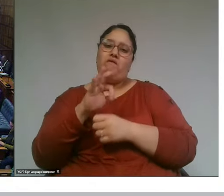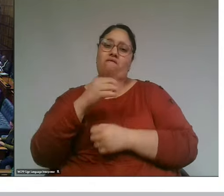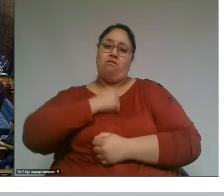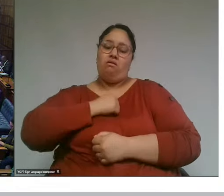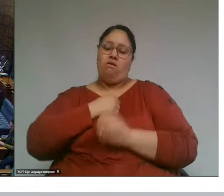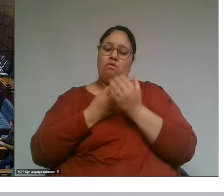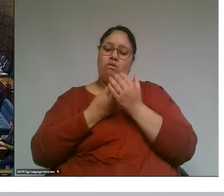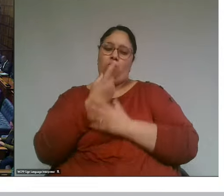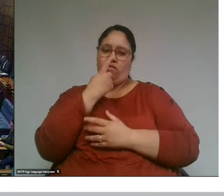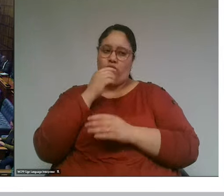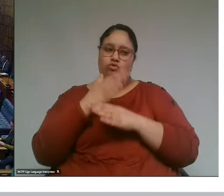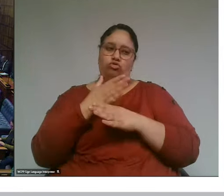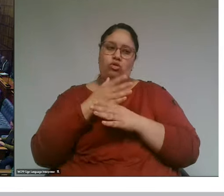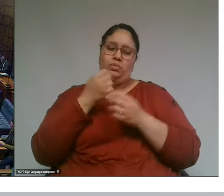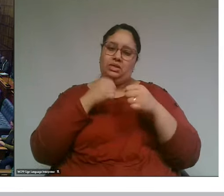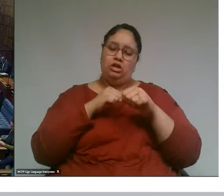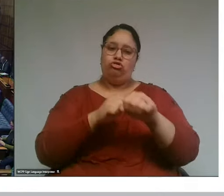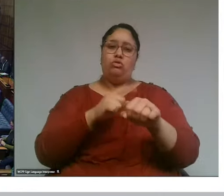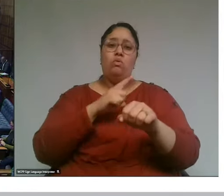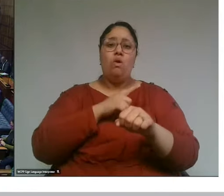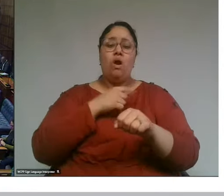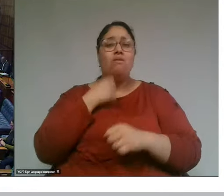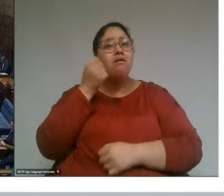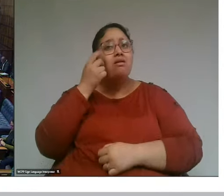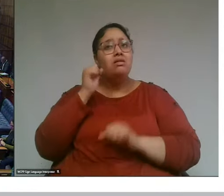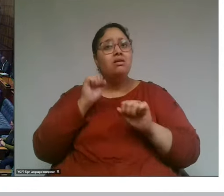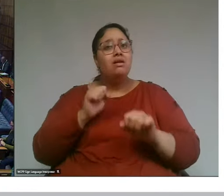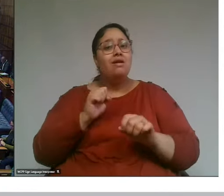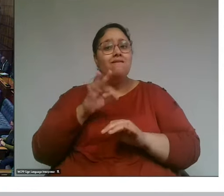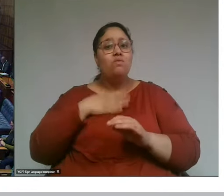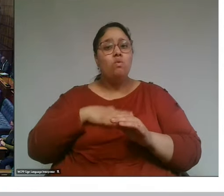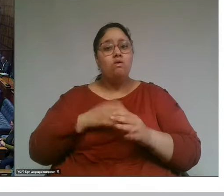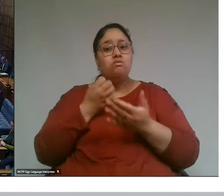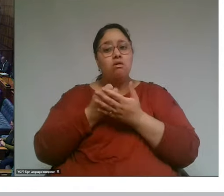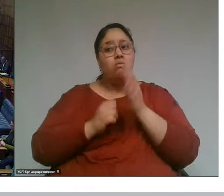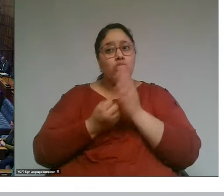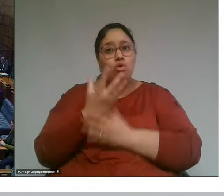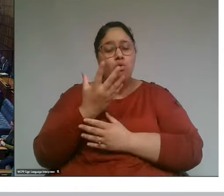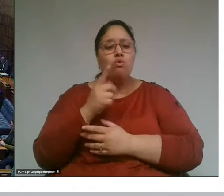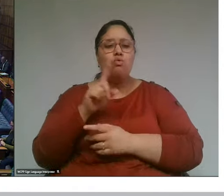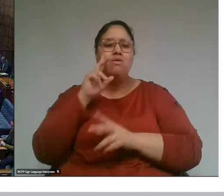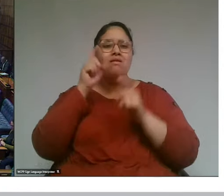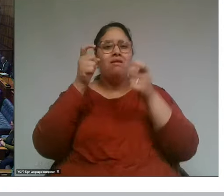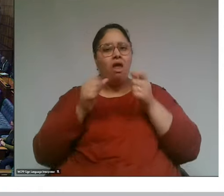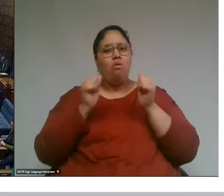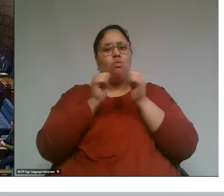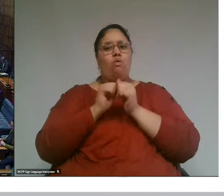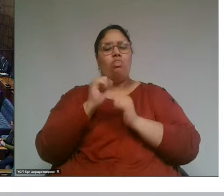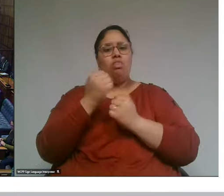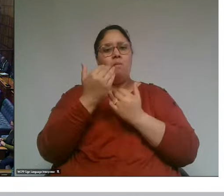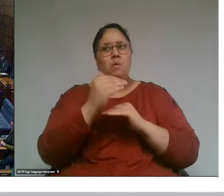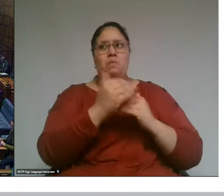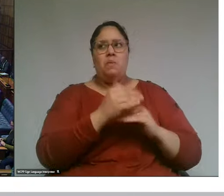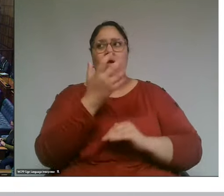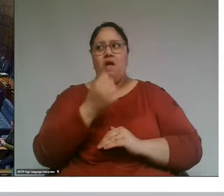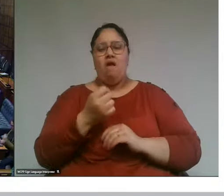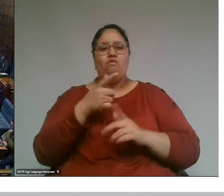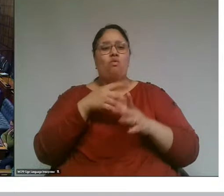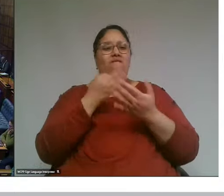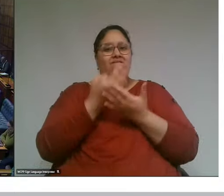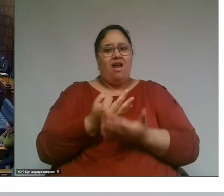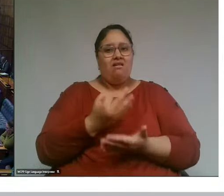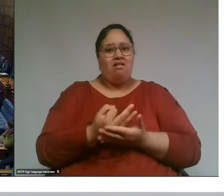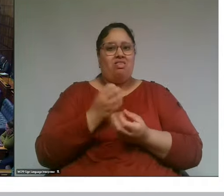for job strategy because we understand that if we want to grow the economy we do need to deal with the binding constraints and the fundamentals of what